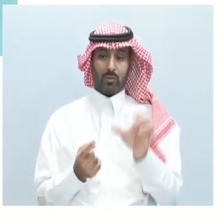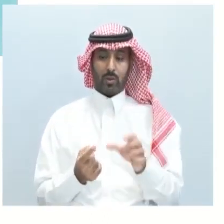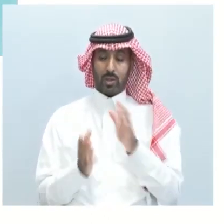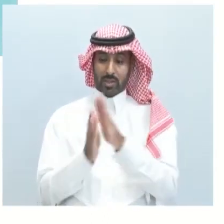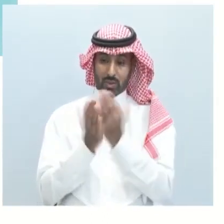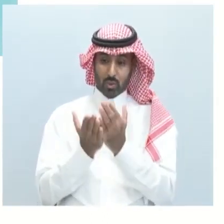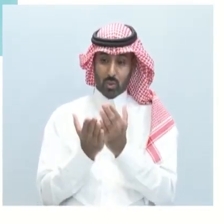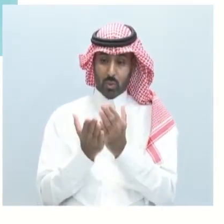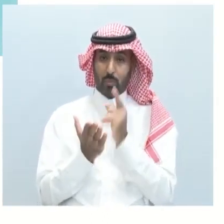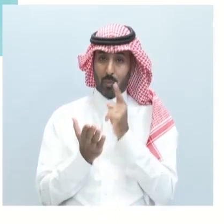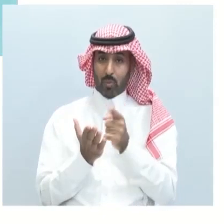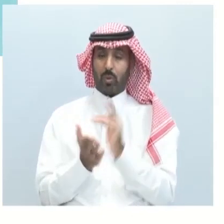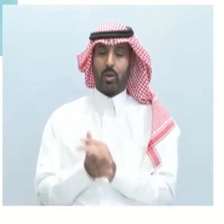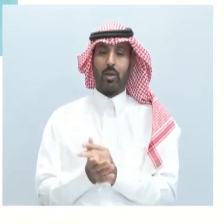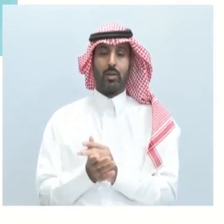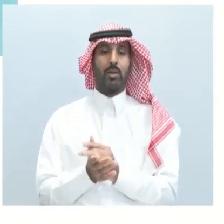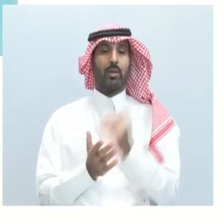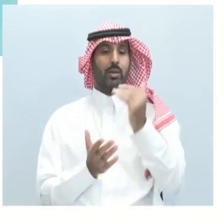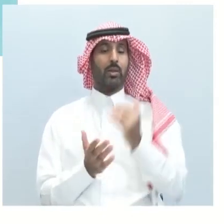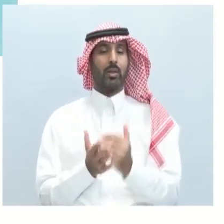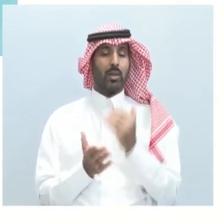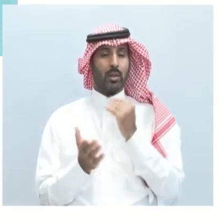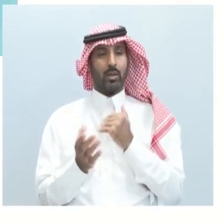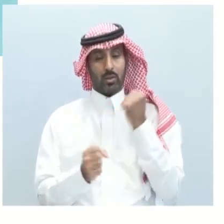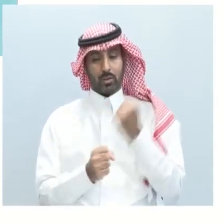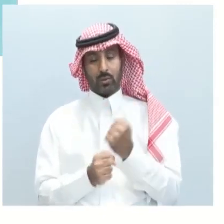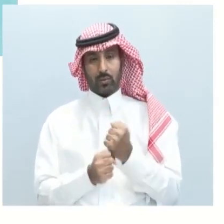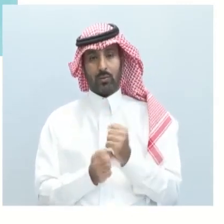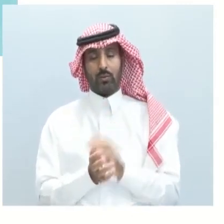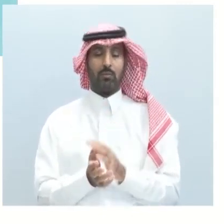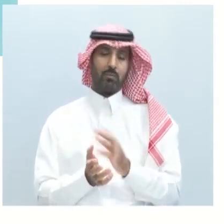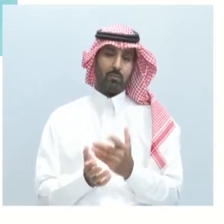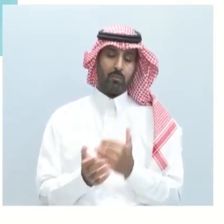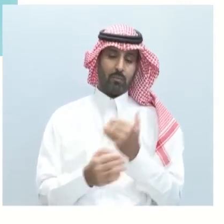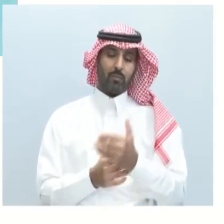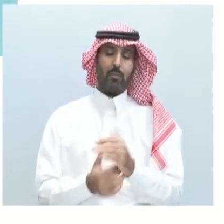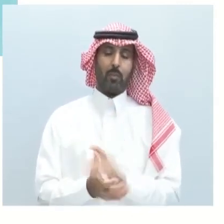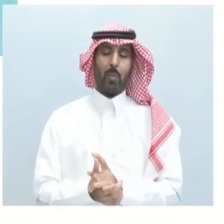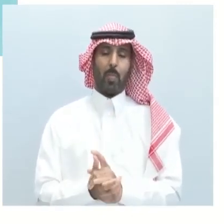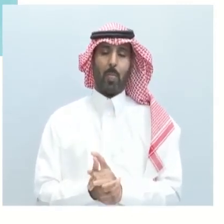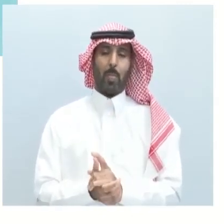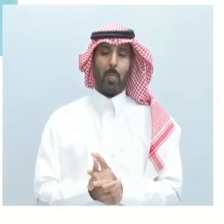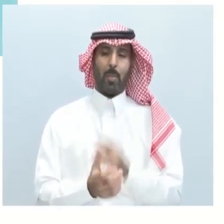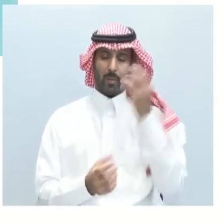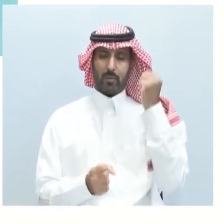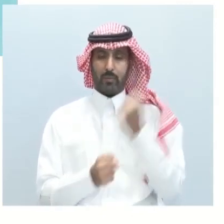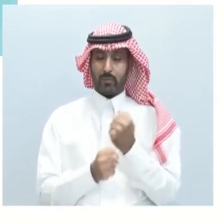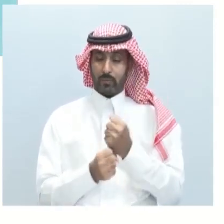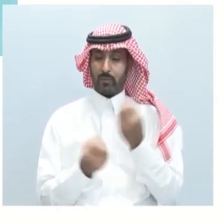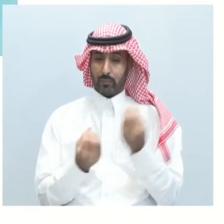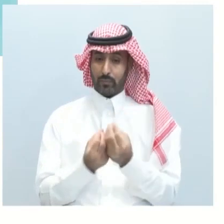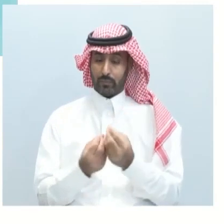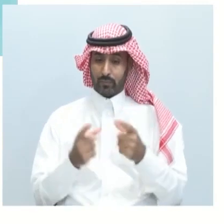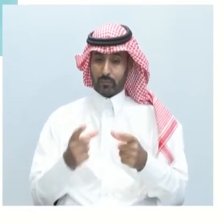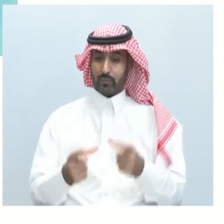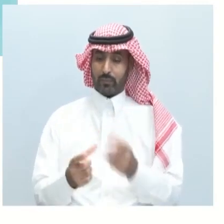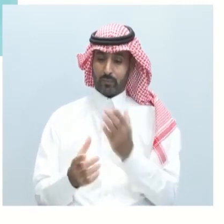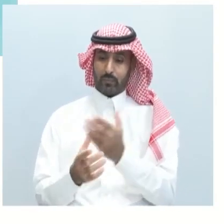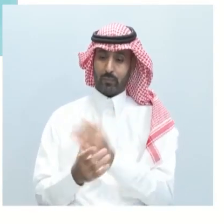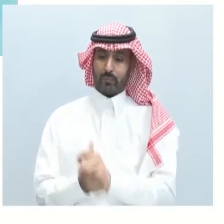book. You are going to just, and you do it mainly, that you have a project together and you divide between